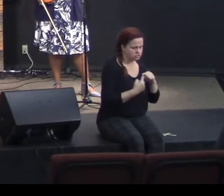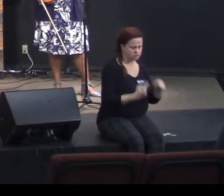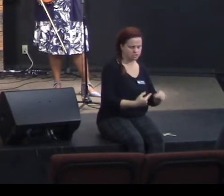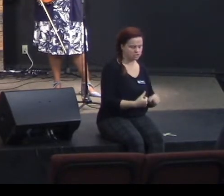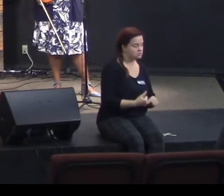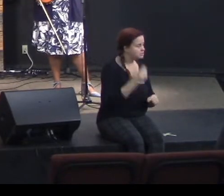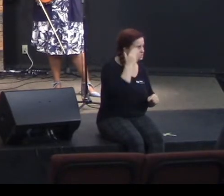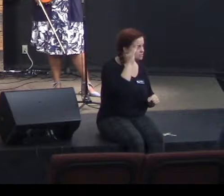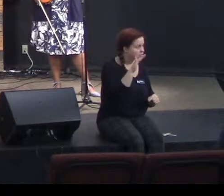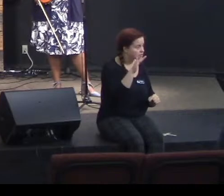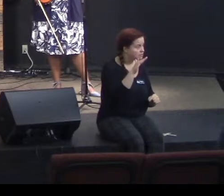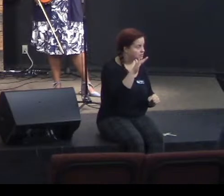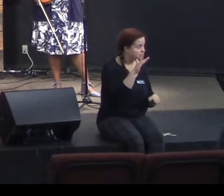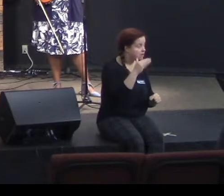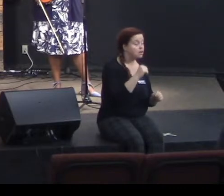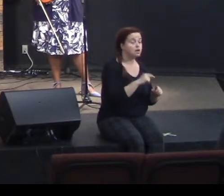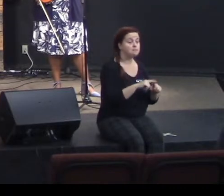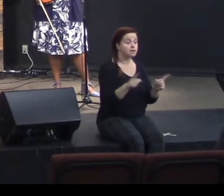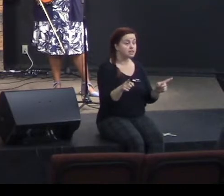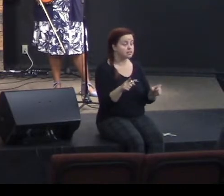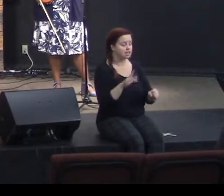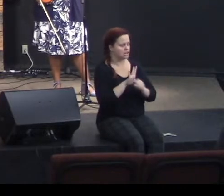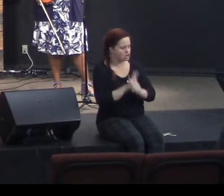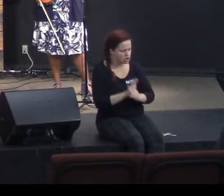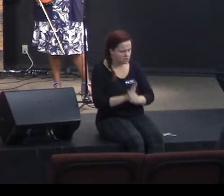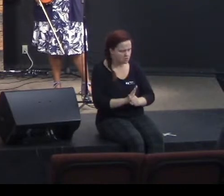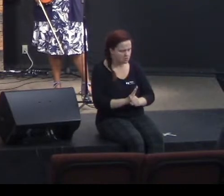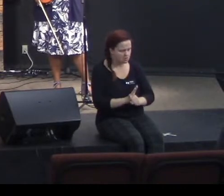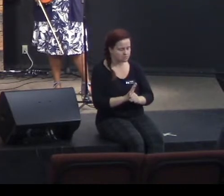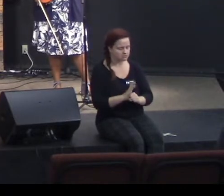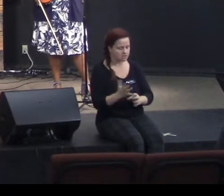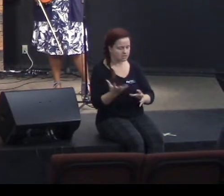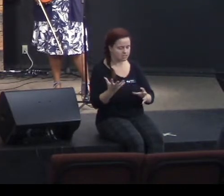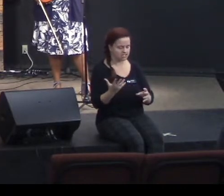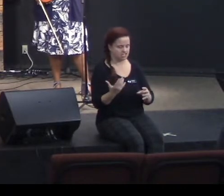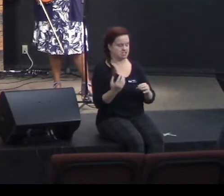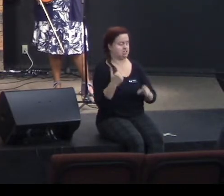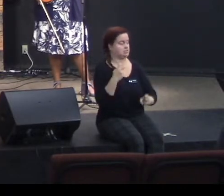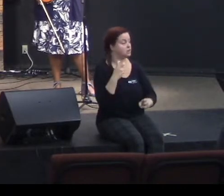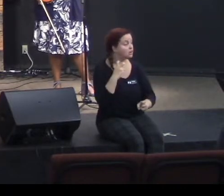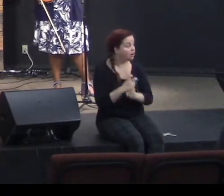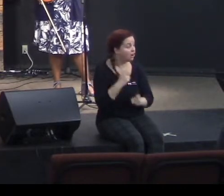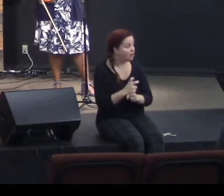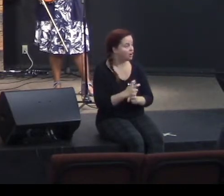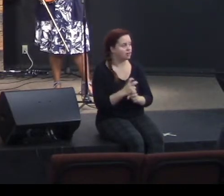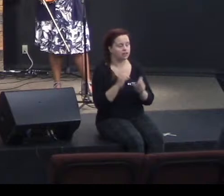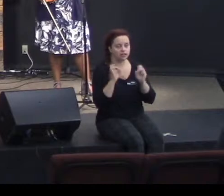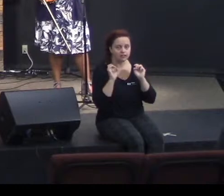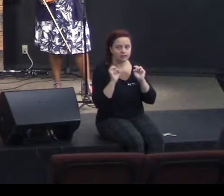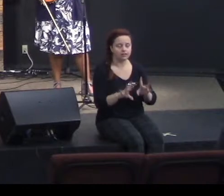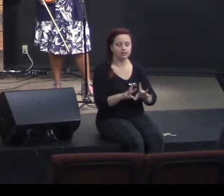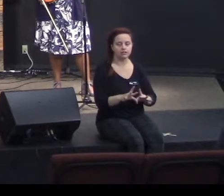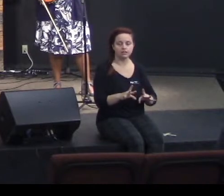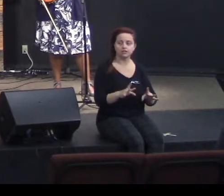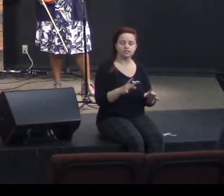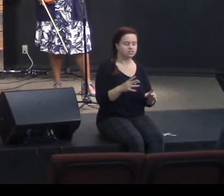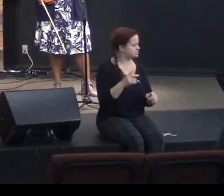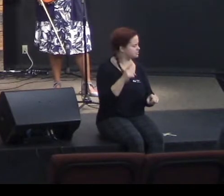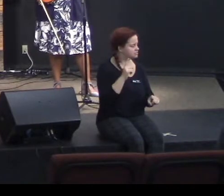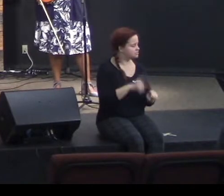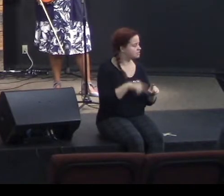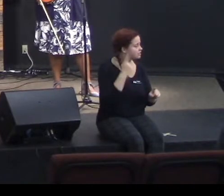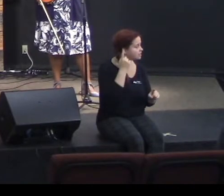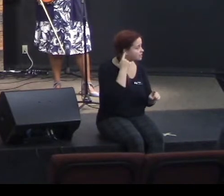then too much is intrusive, and it's out of sorts, and you can hear it, but it's just like,